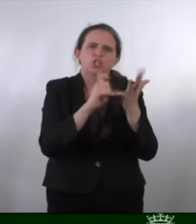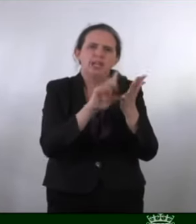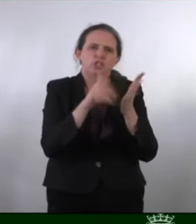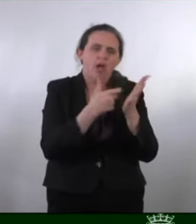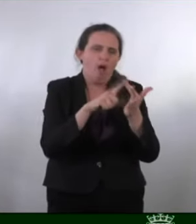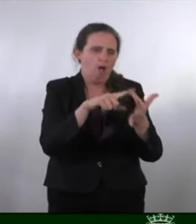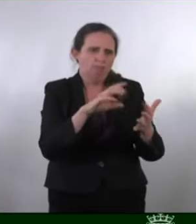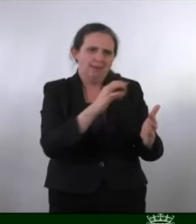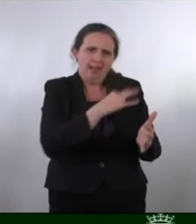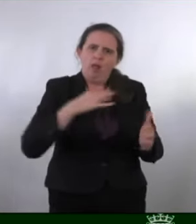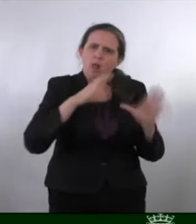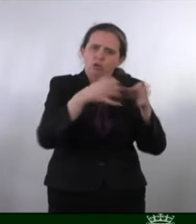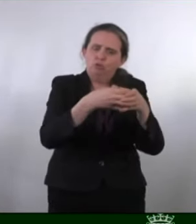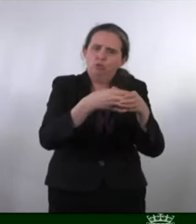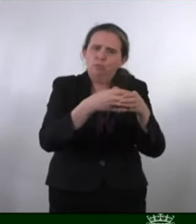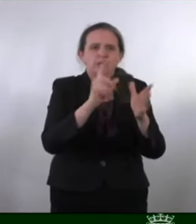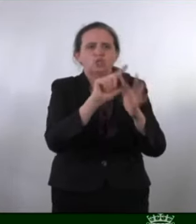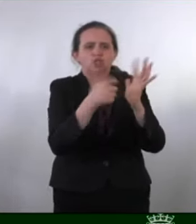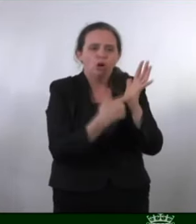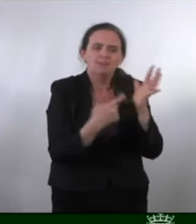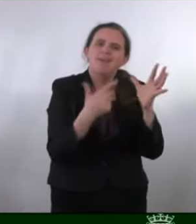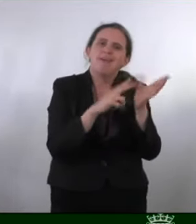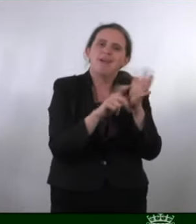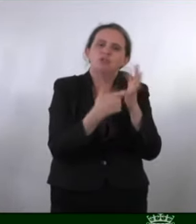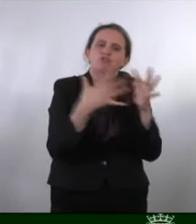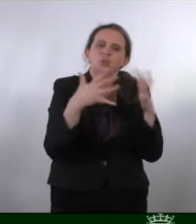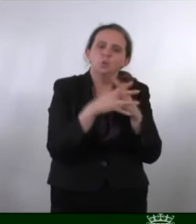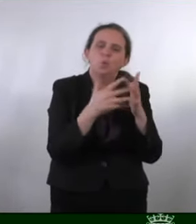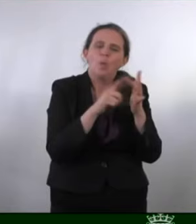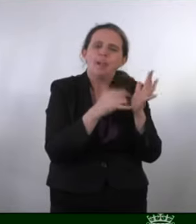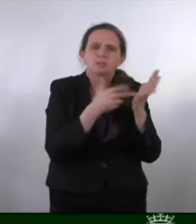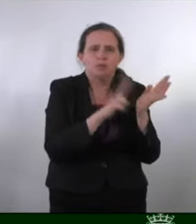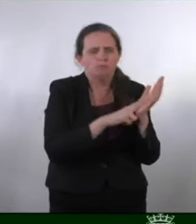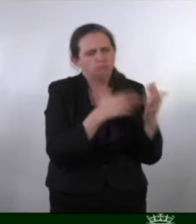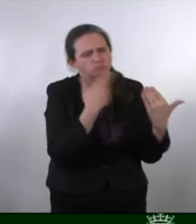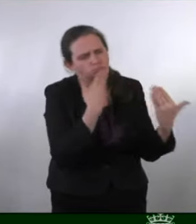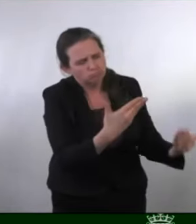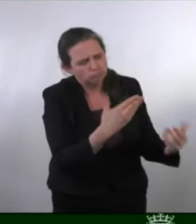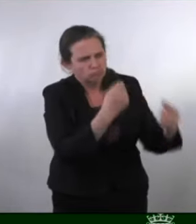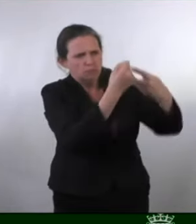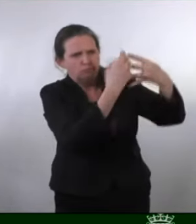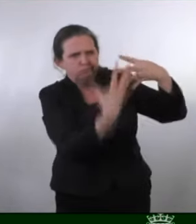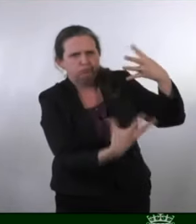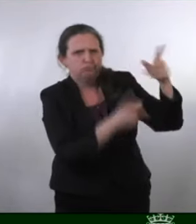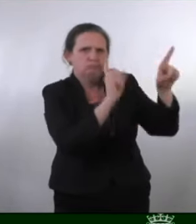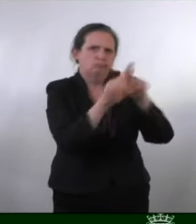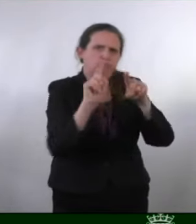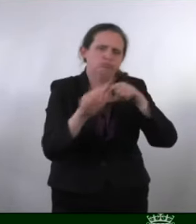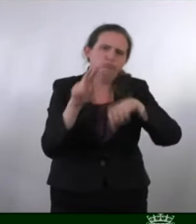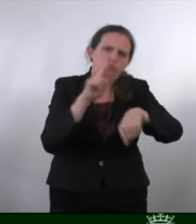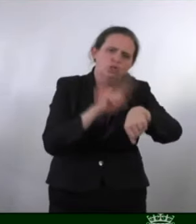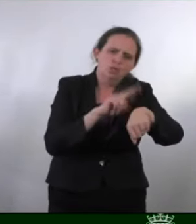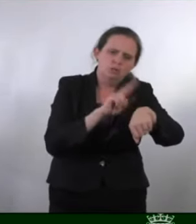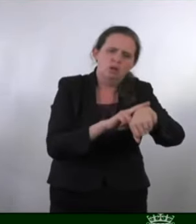they've done, and Dr Alistair Adey from the Tarpley Health